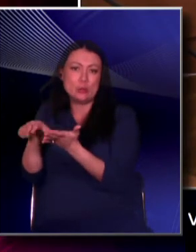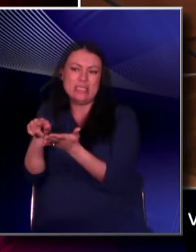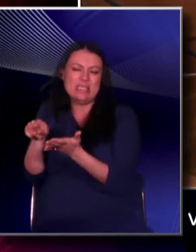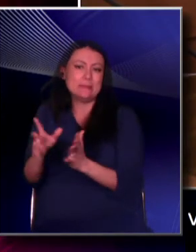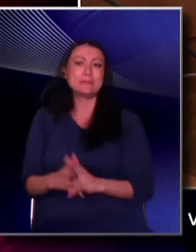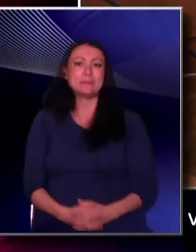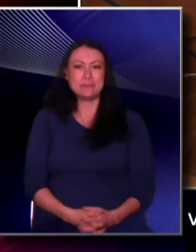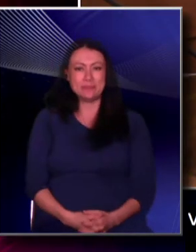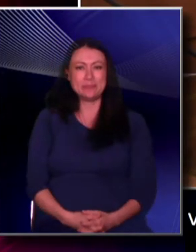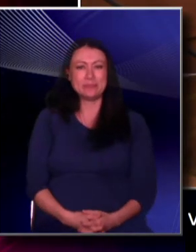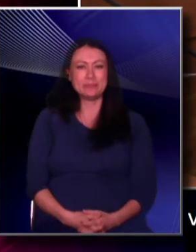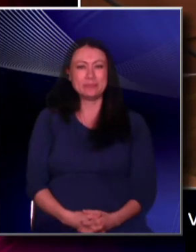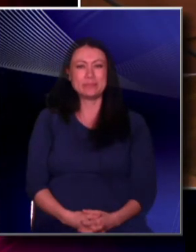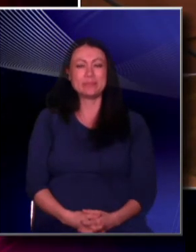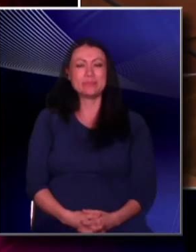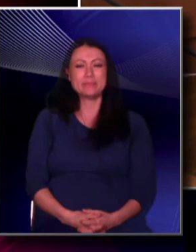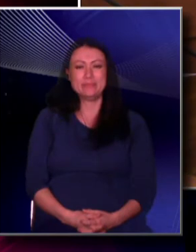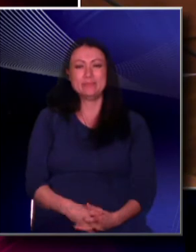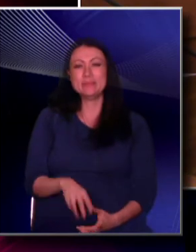Okay, thank you.